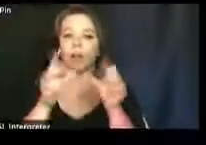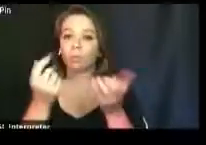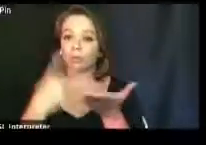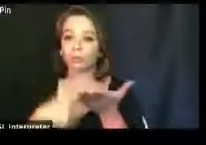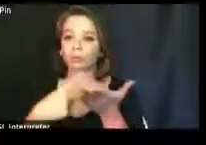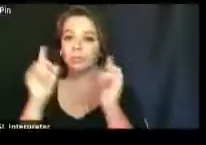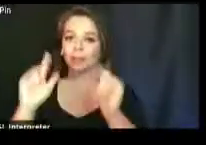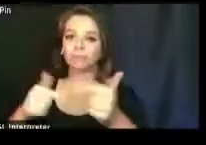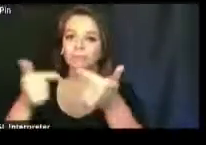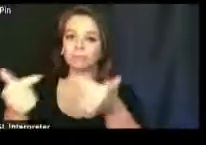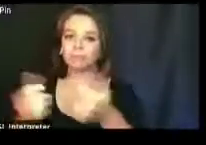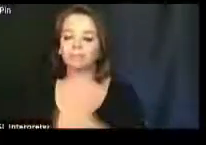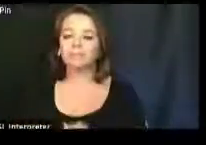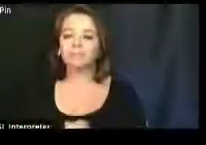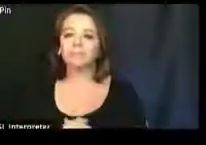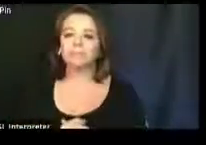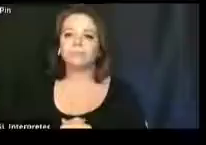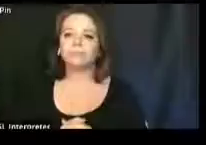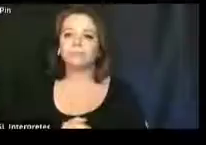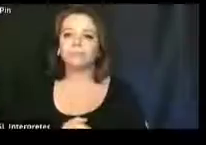yours.